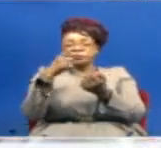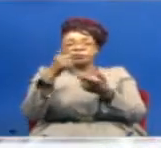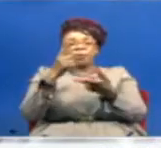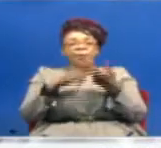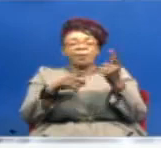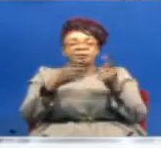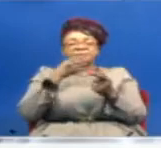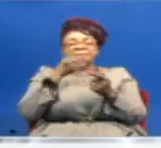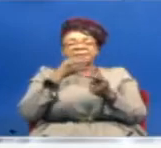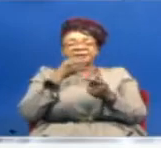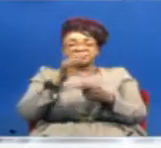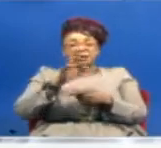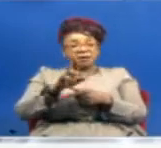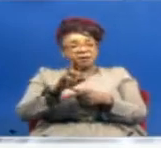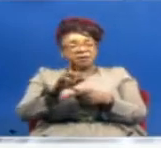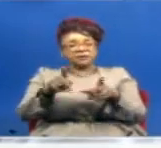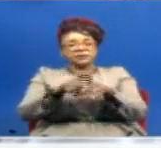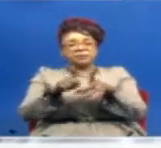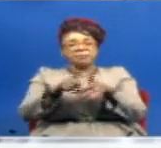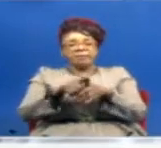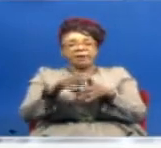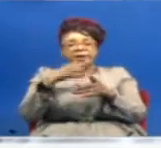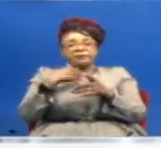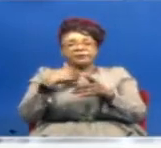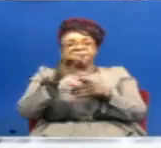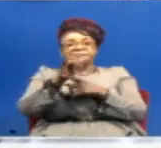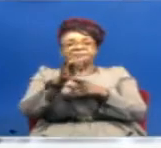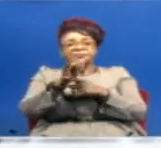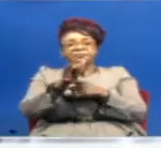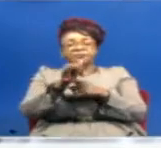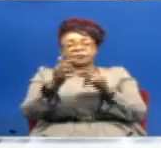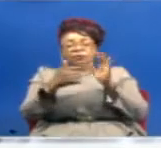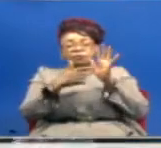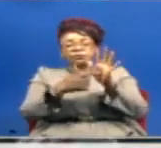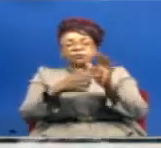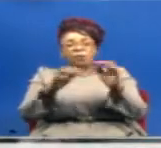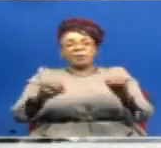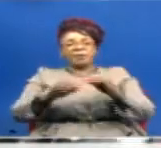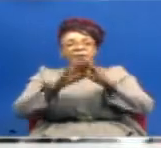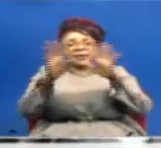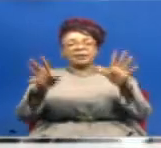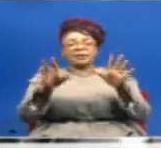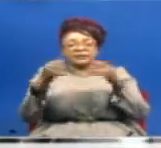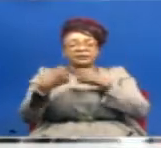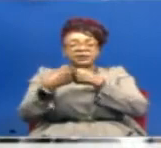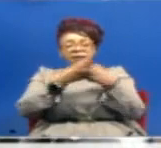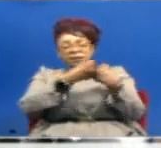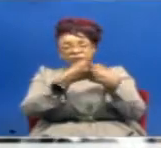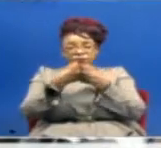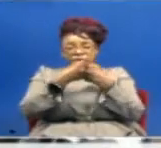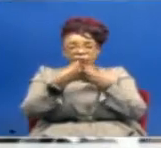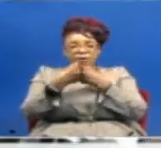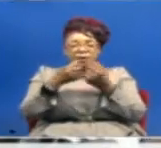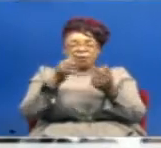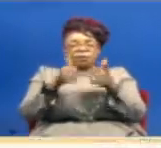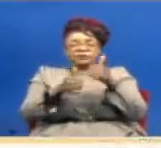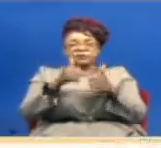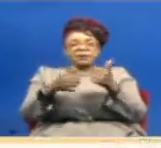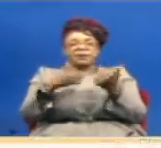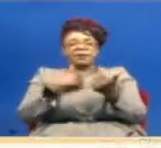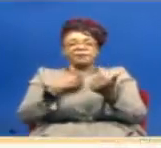are and masculinity at large has been cited as a cause for men's silent struggles that sometimes end